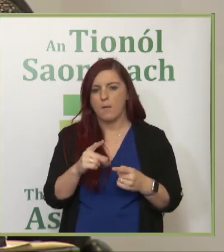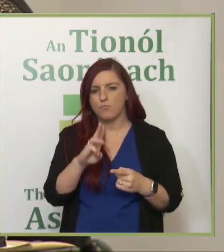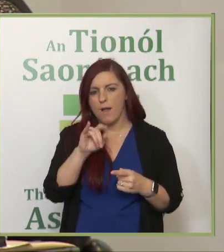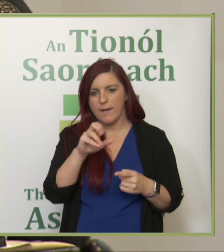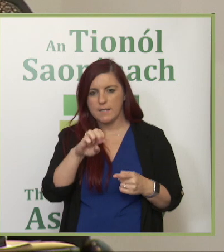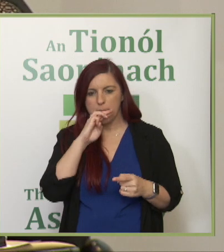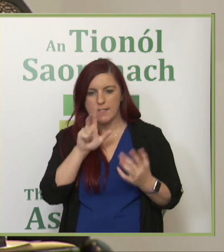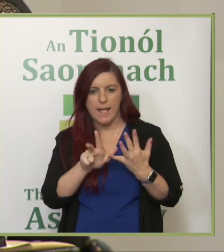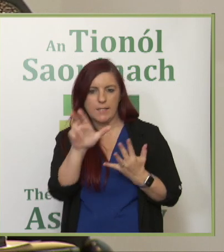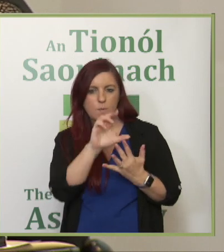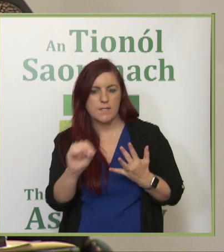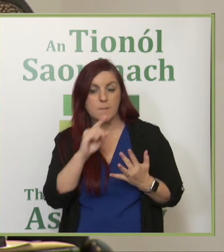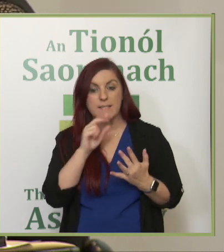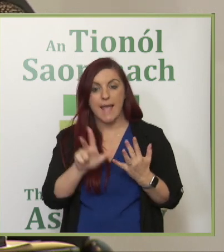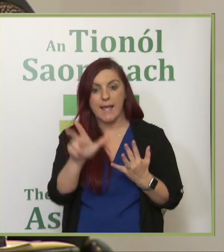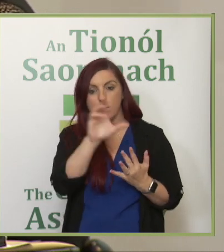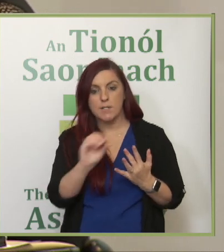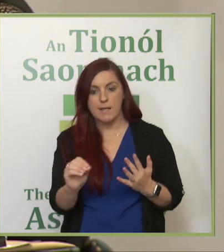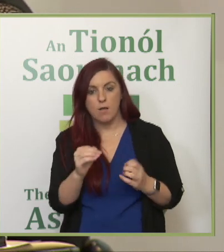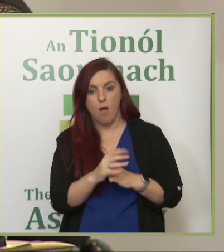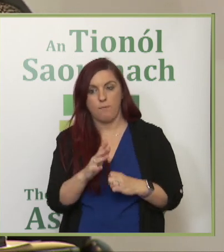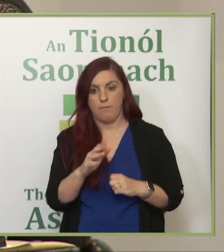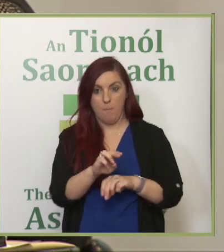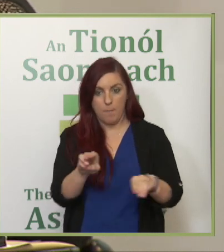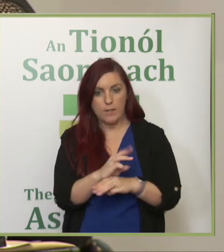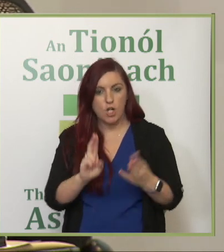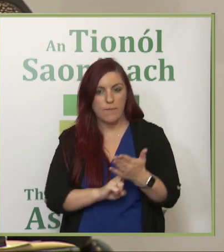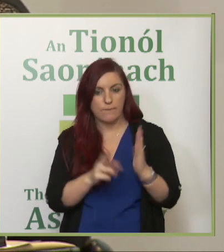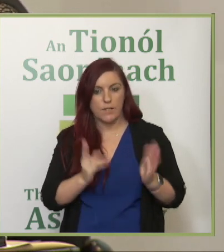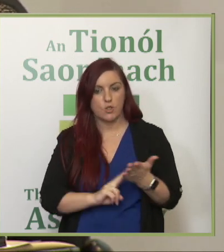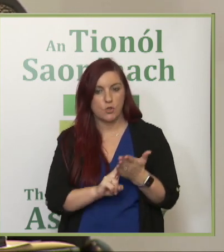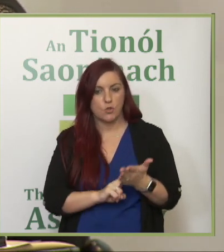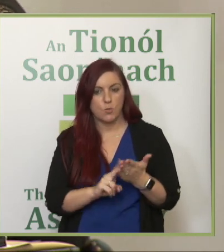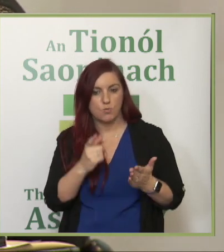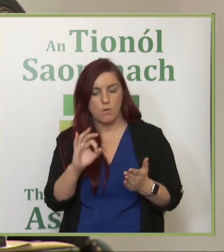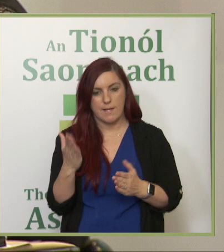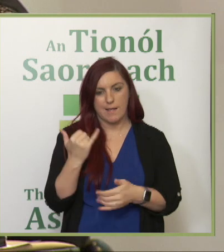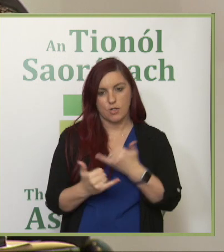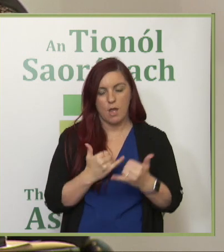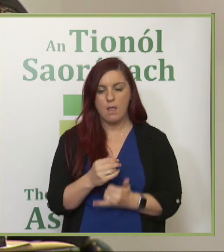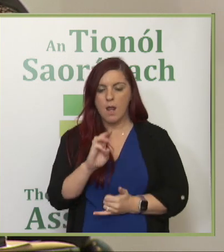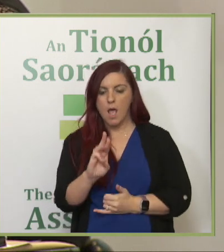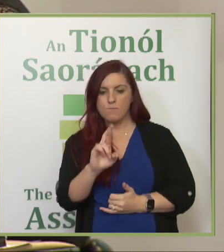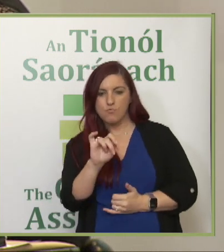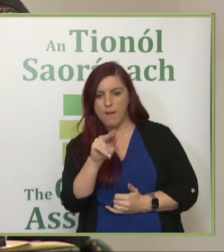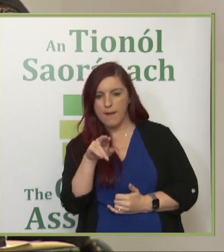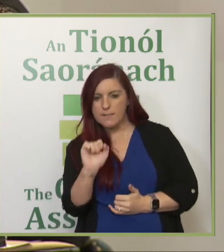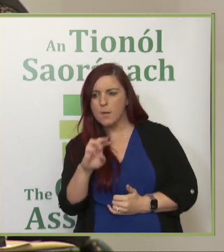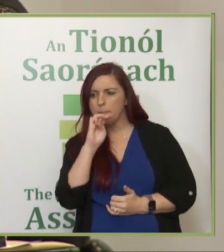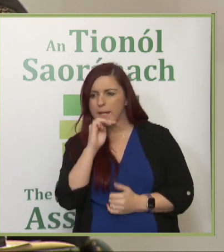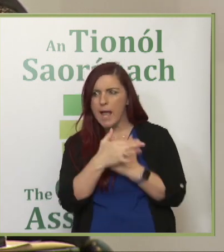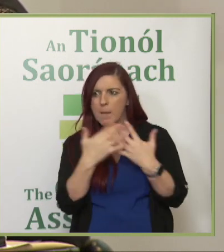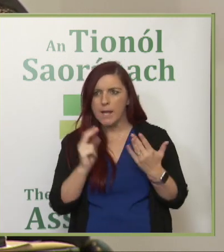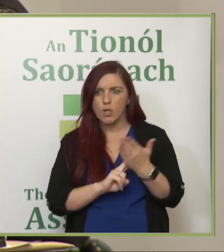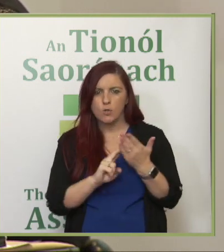means 8% of the population used drugs in the last year. And prevalence is an important measure as it tells us how many people use drugs